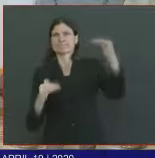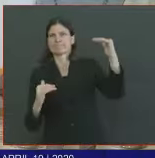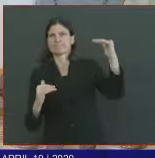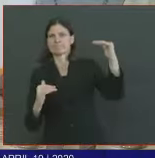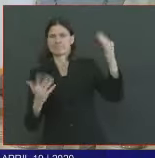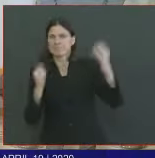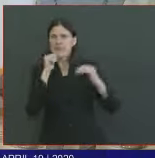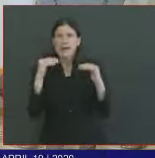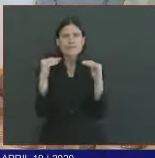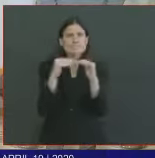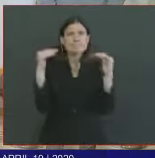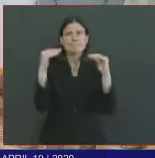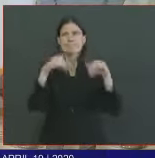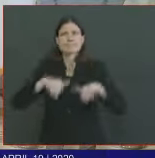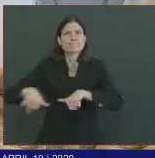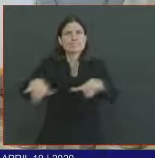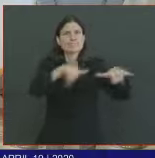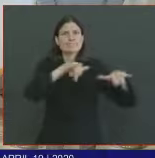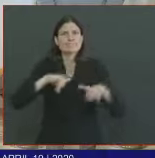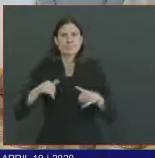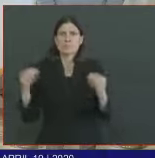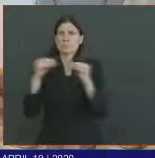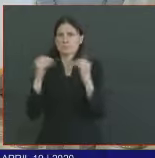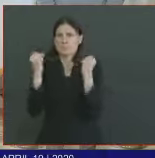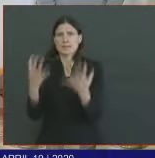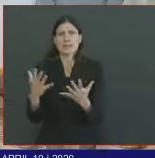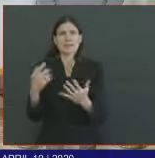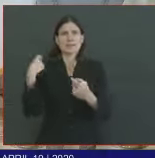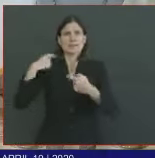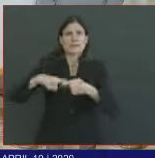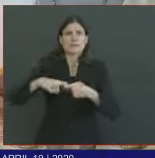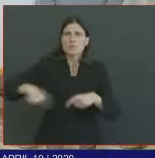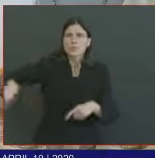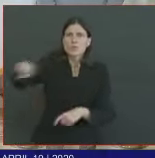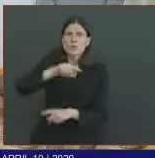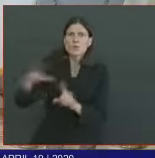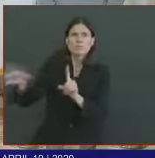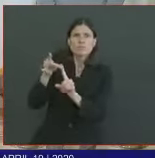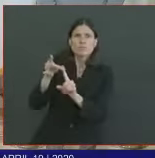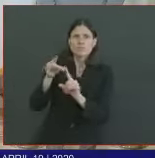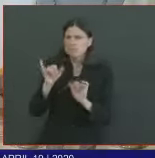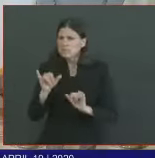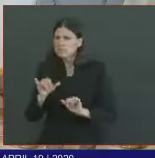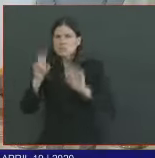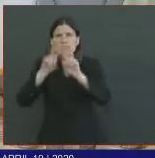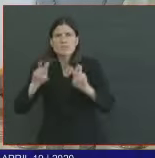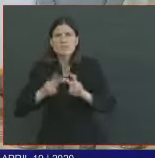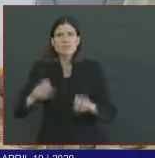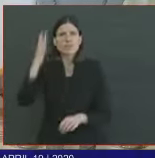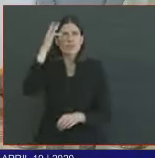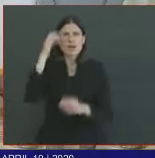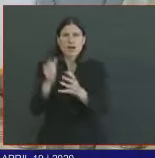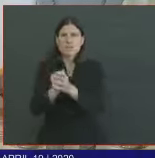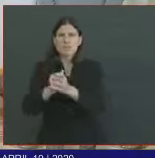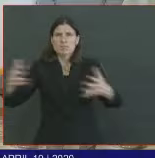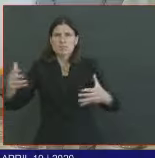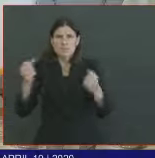to, first of all, figure out why, and second of all, figure out what more can we do to address it.